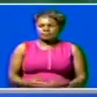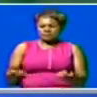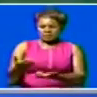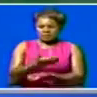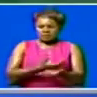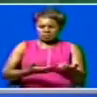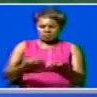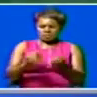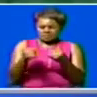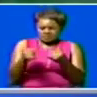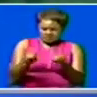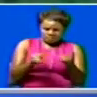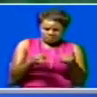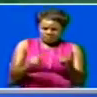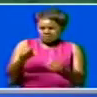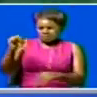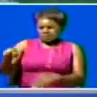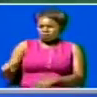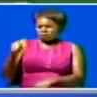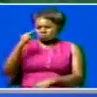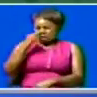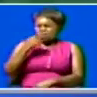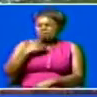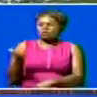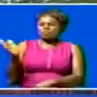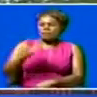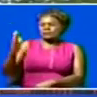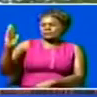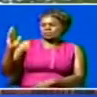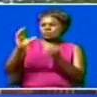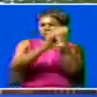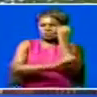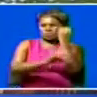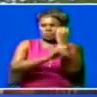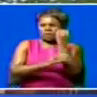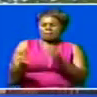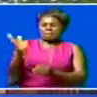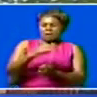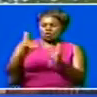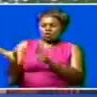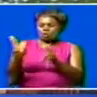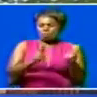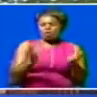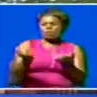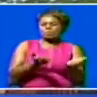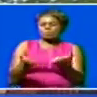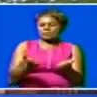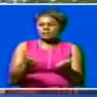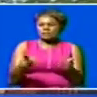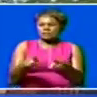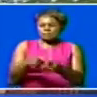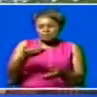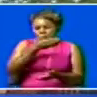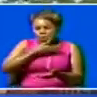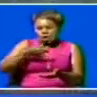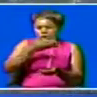Economically struggling, South Sudan is determined to restore security in the country in order to resume normal business and crude oil